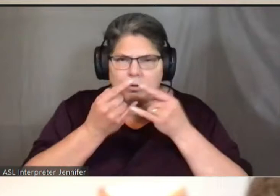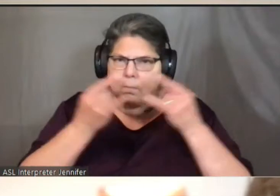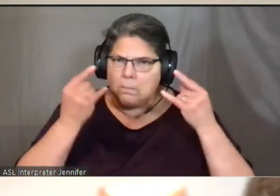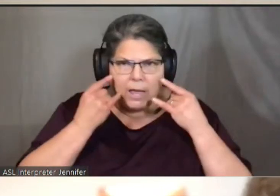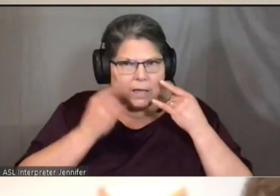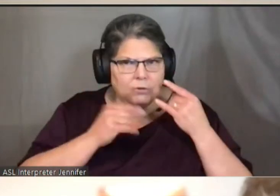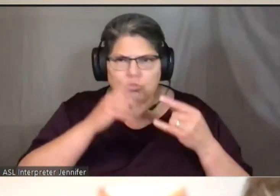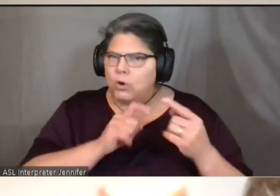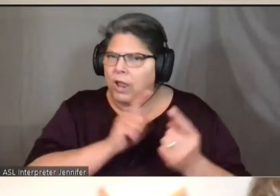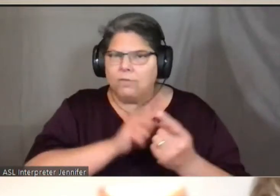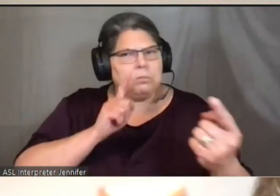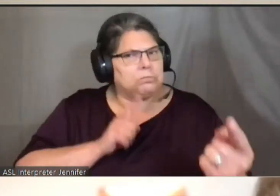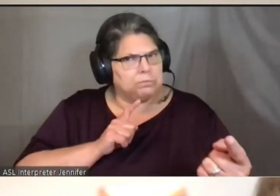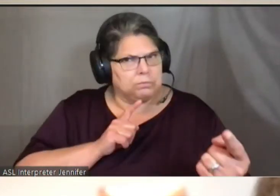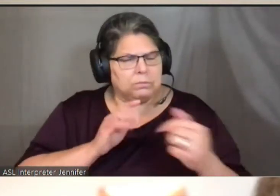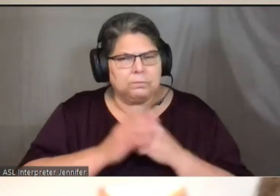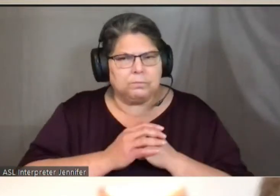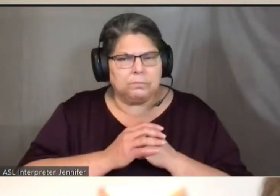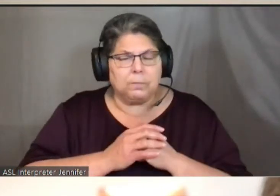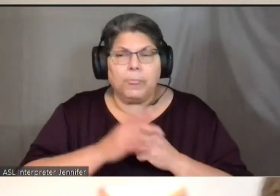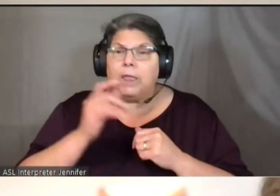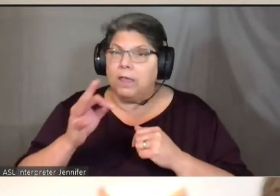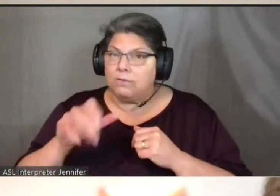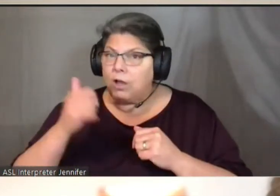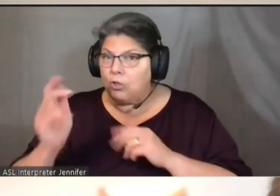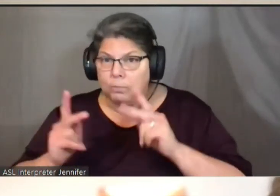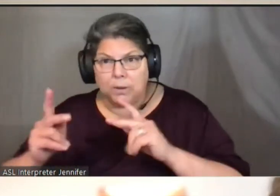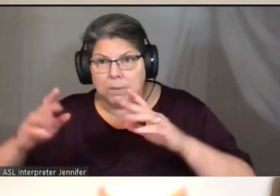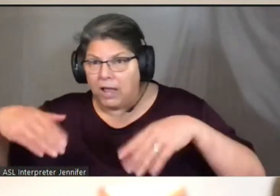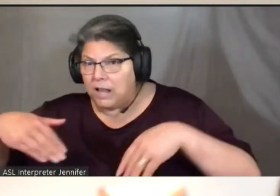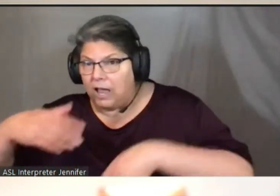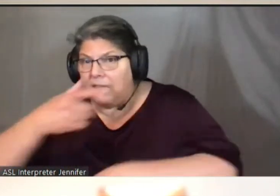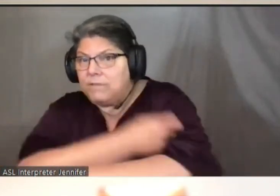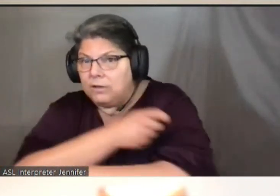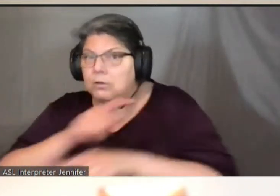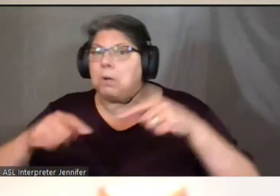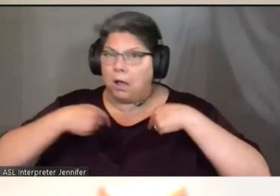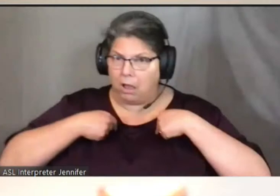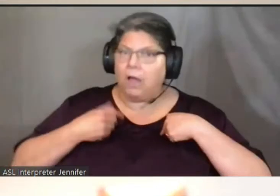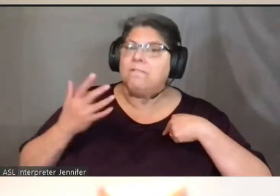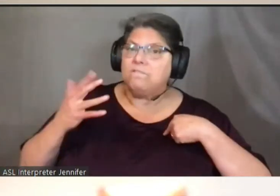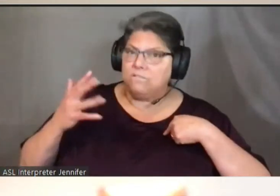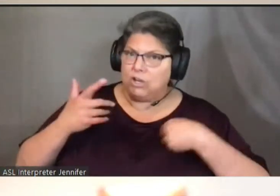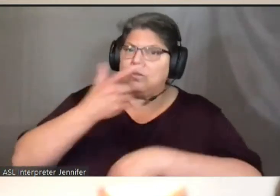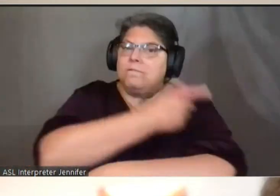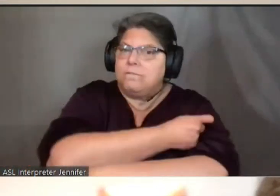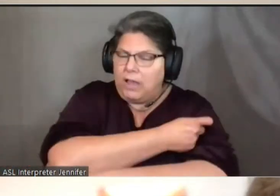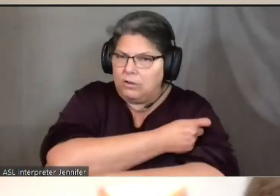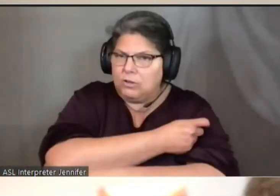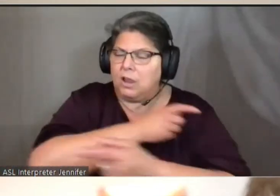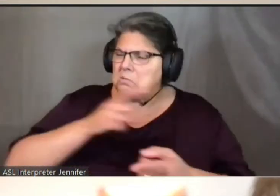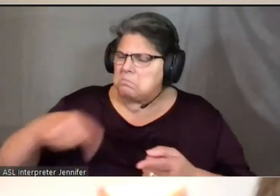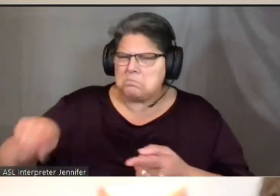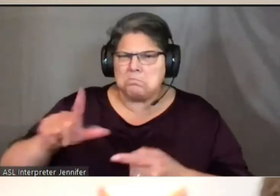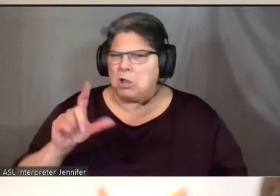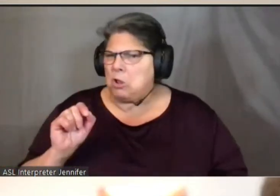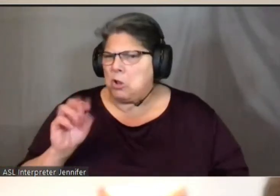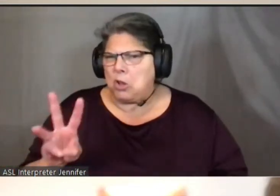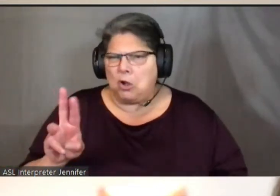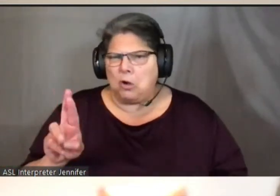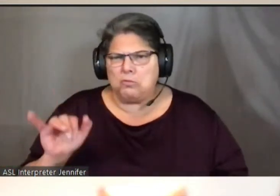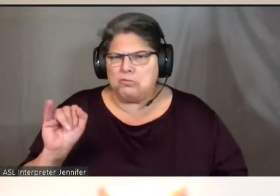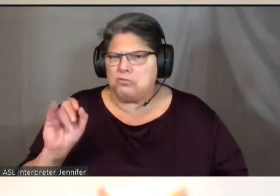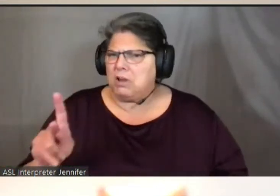They can spend some time with unvaccinated people from a single household who are at low risk of severe